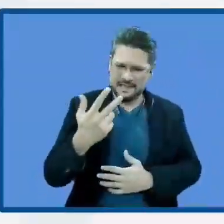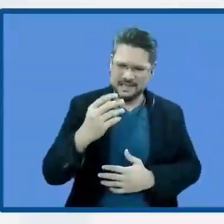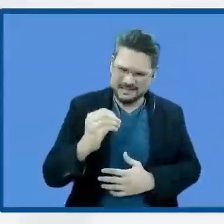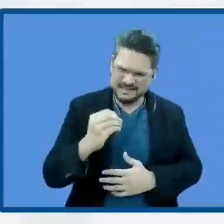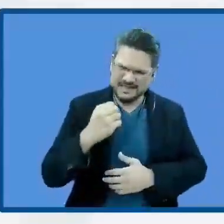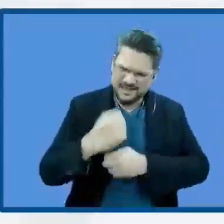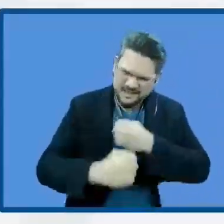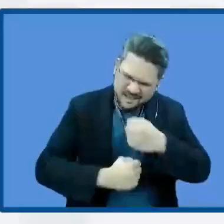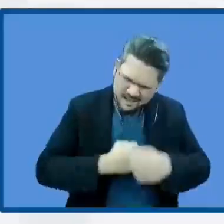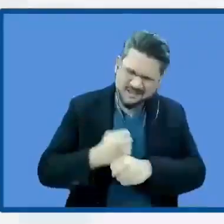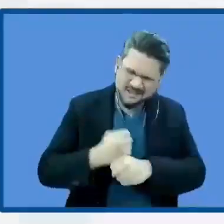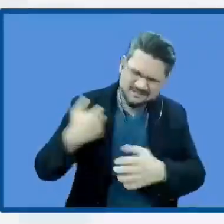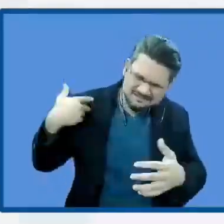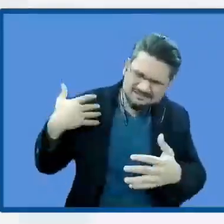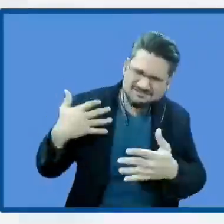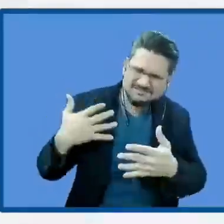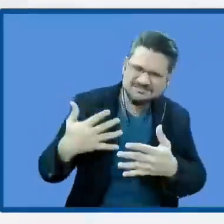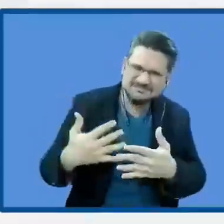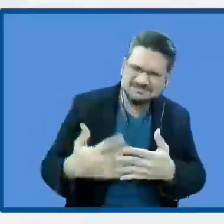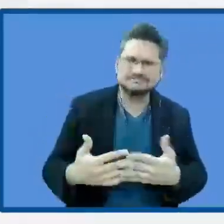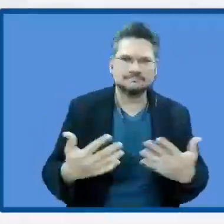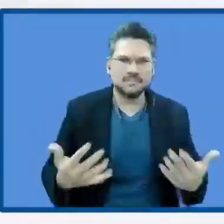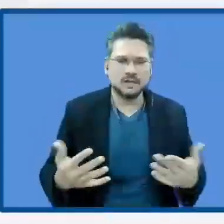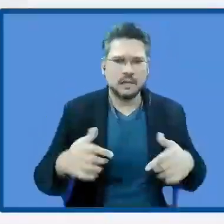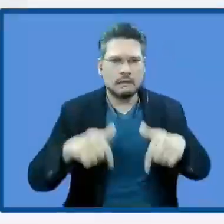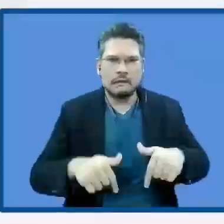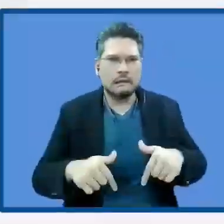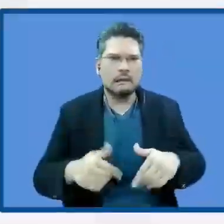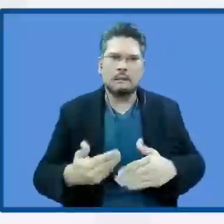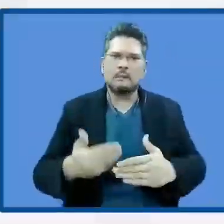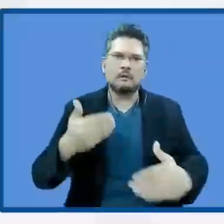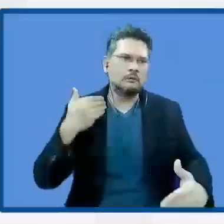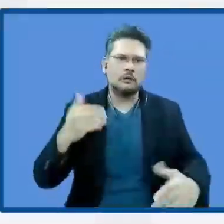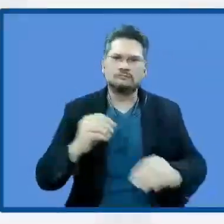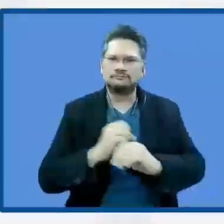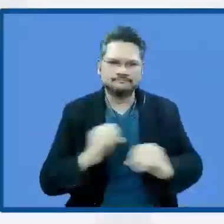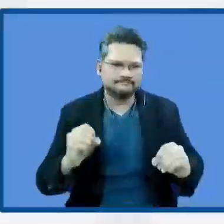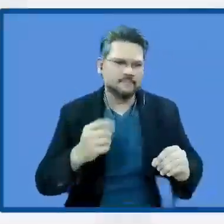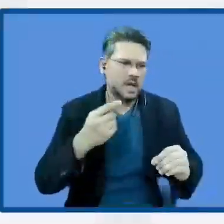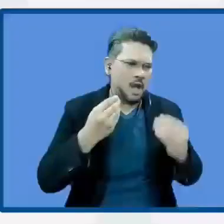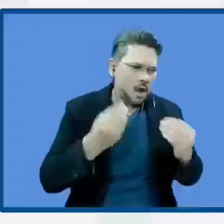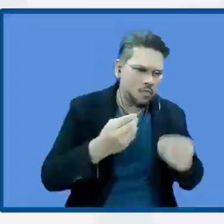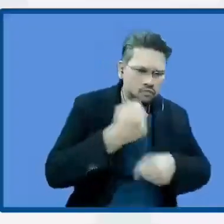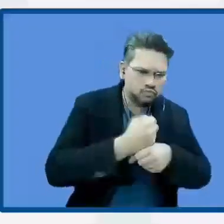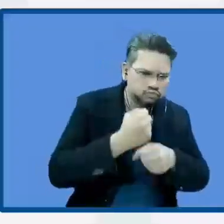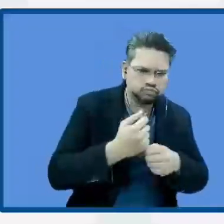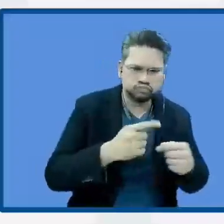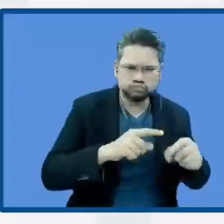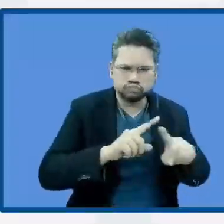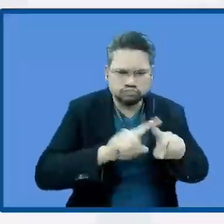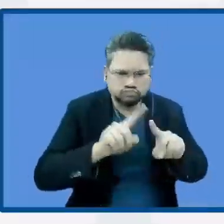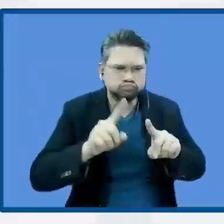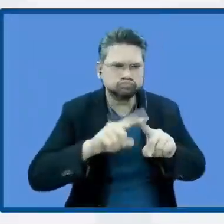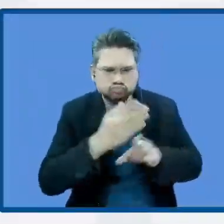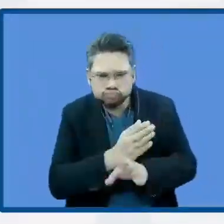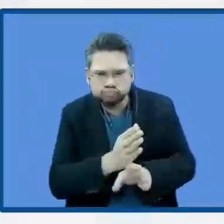valuable punctual actions that have never been extrapolated to a wider scale